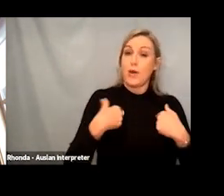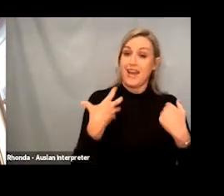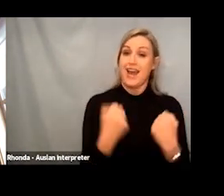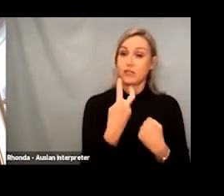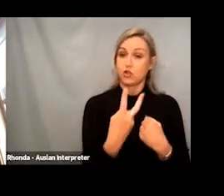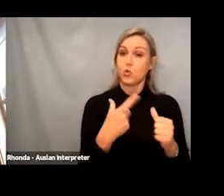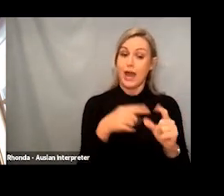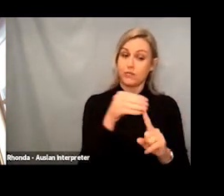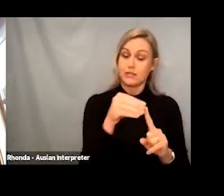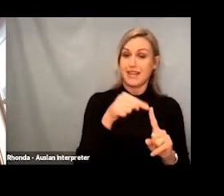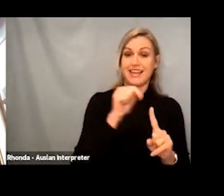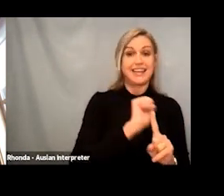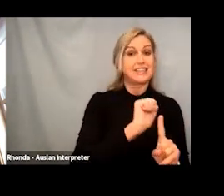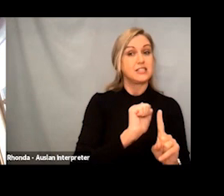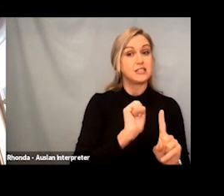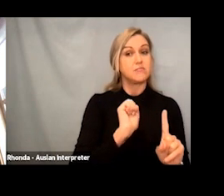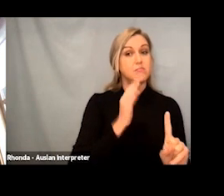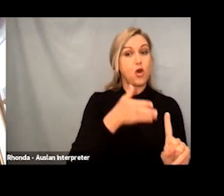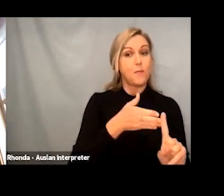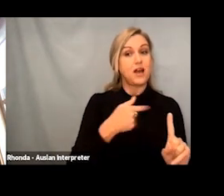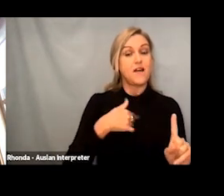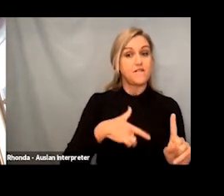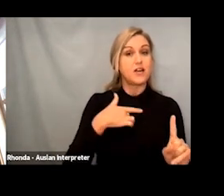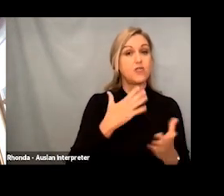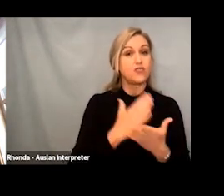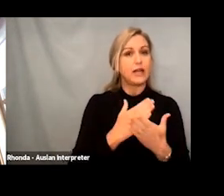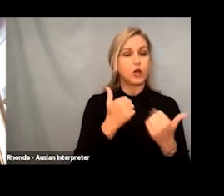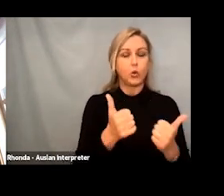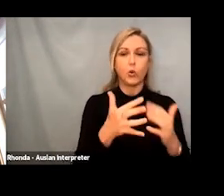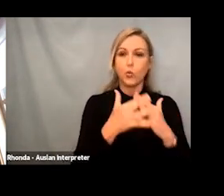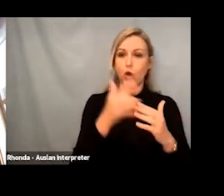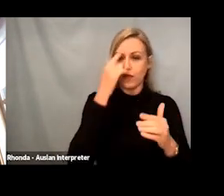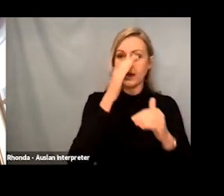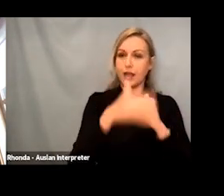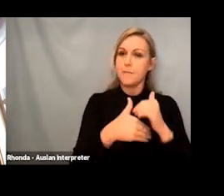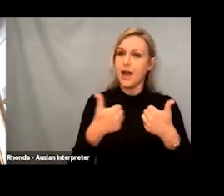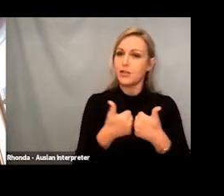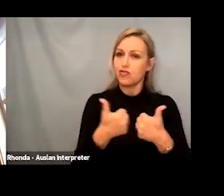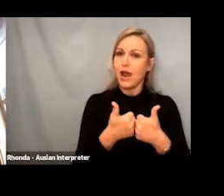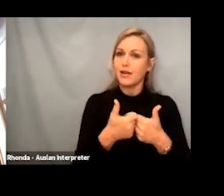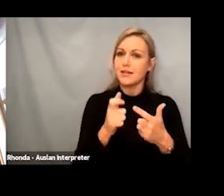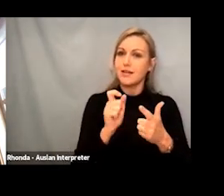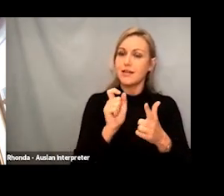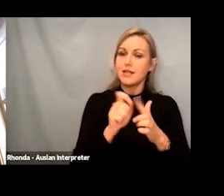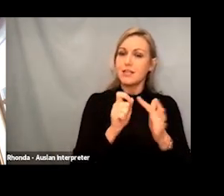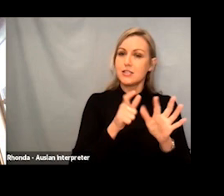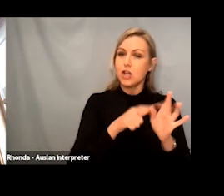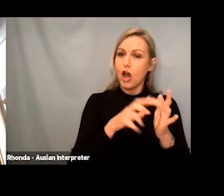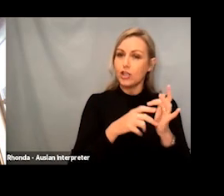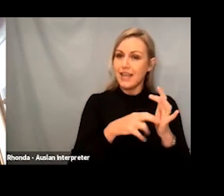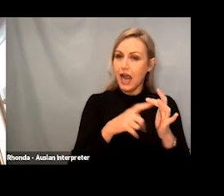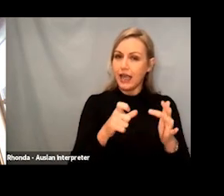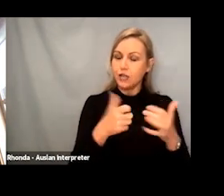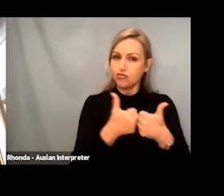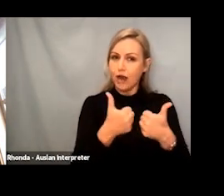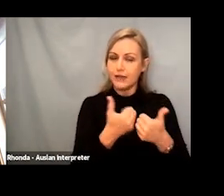does. And I think that's a useful framework for thinking of psychedelics. Again, these drugs that hijack this natural